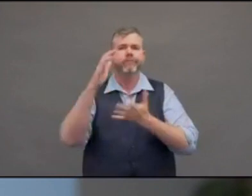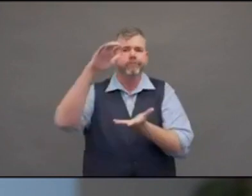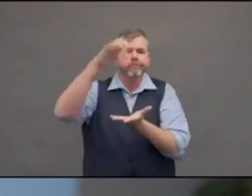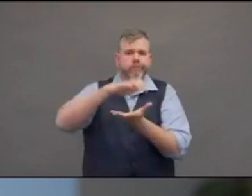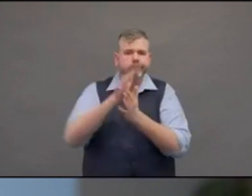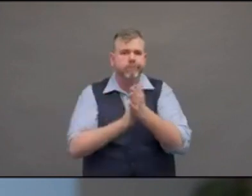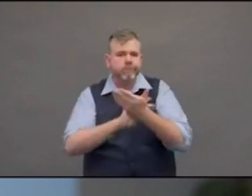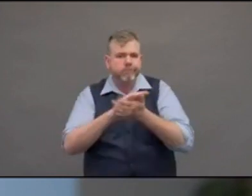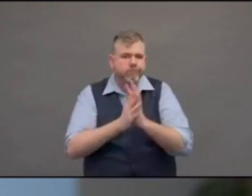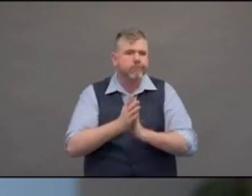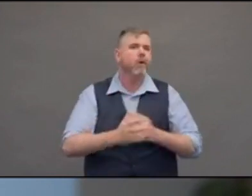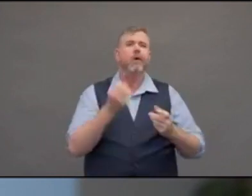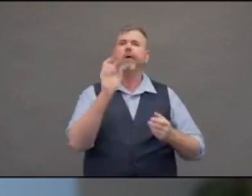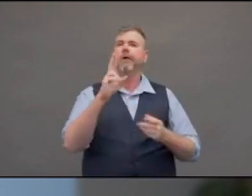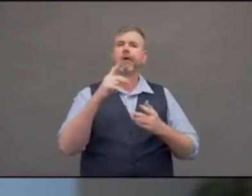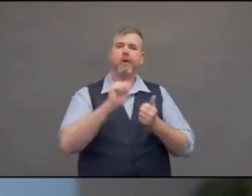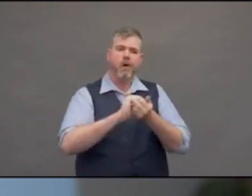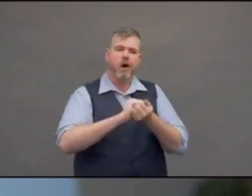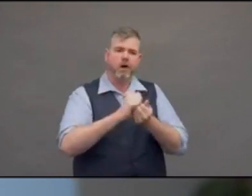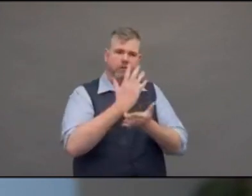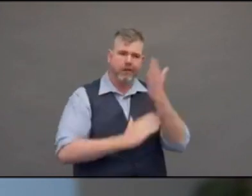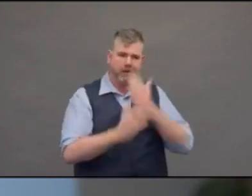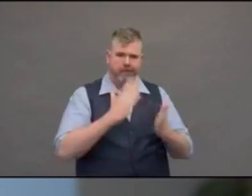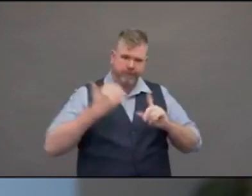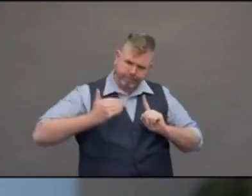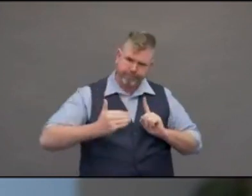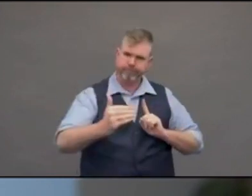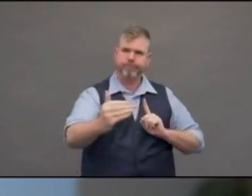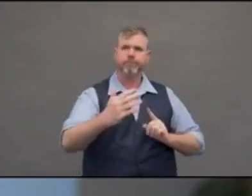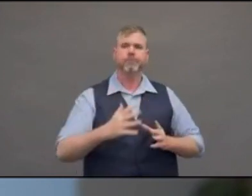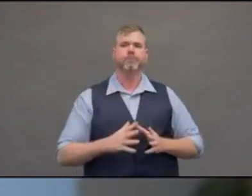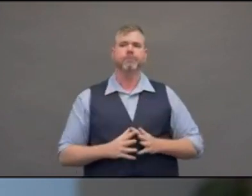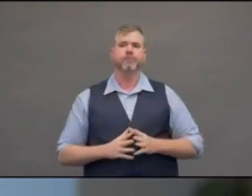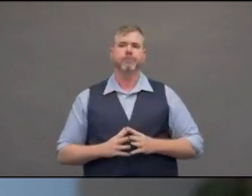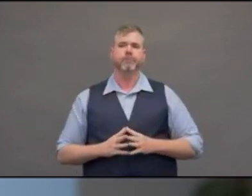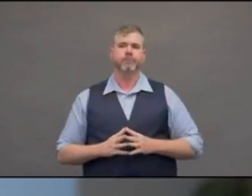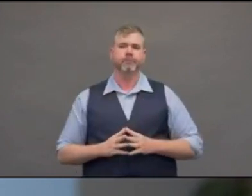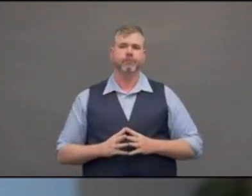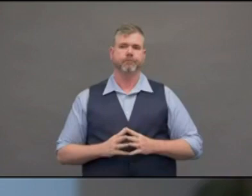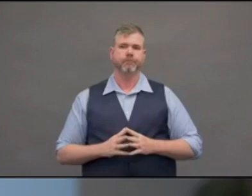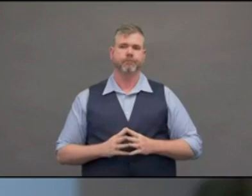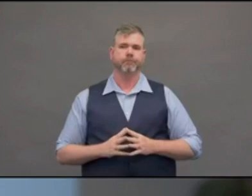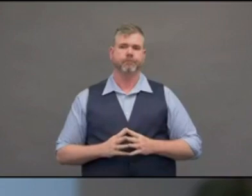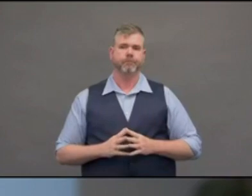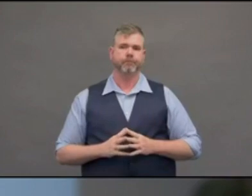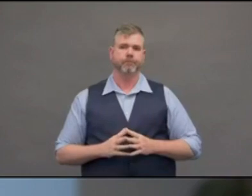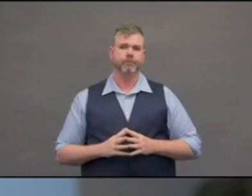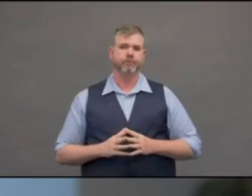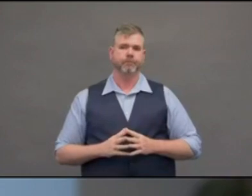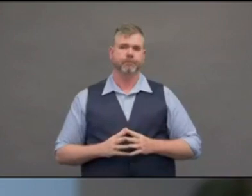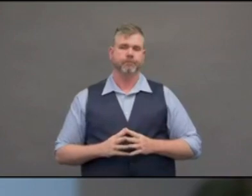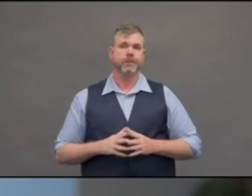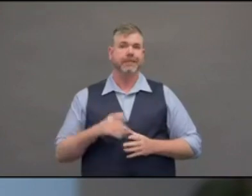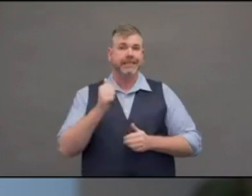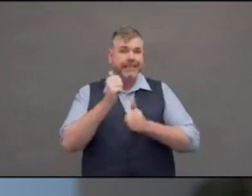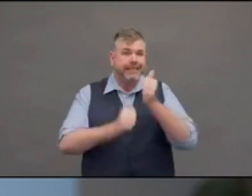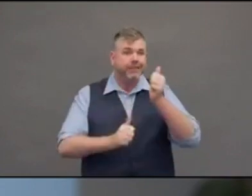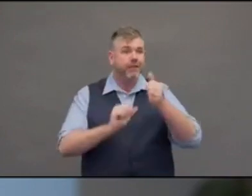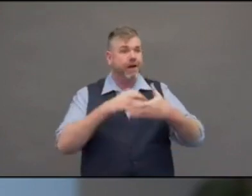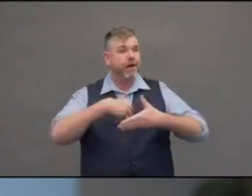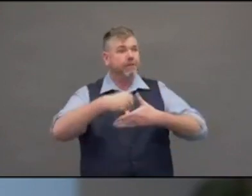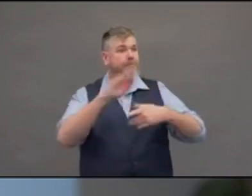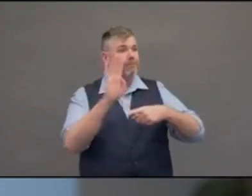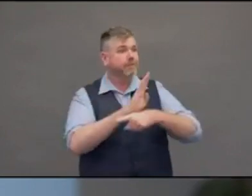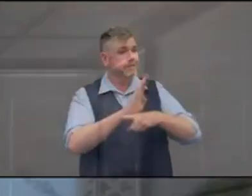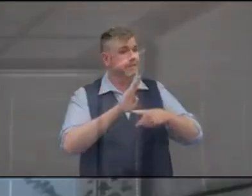business that is open does have to have a protocol that they post outlining how they are implementing these critical best